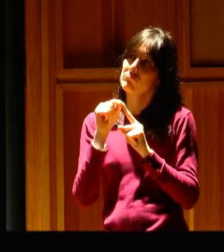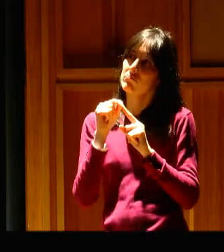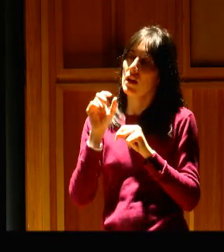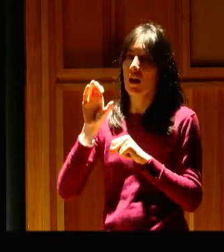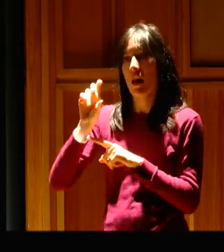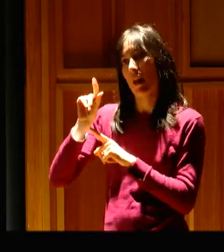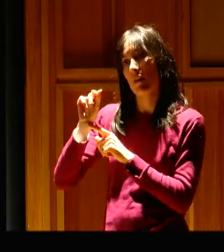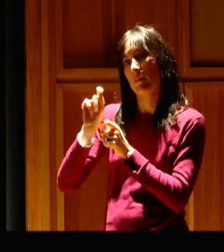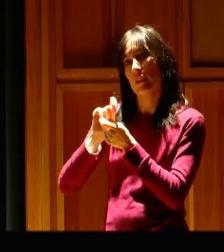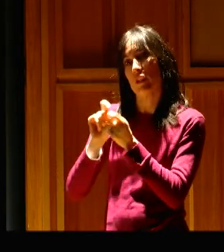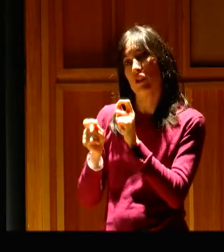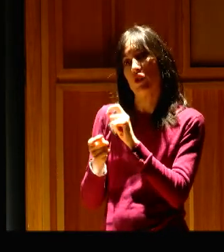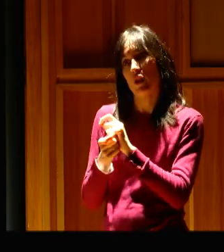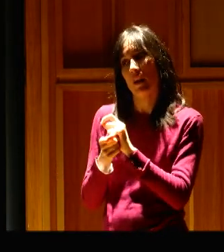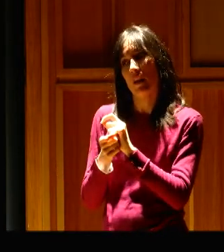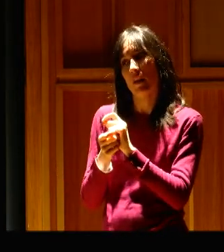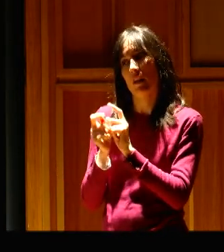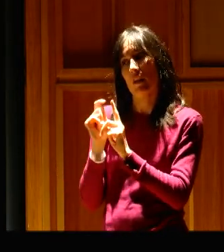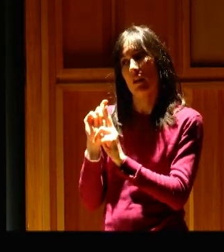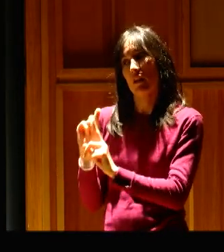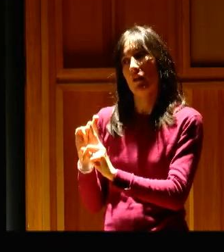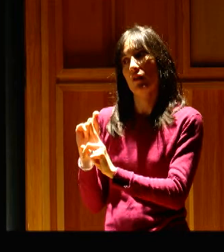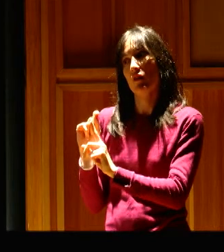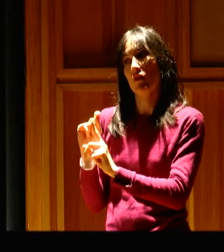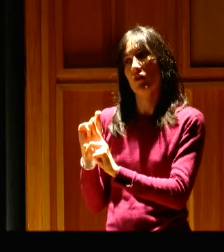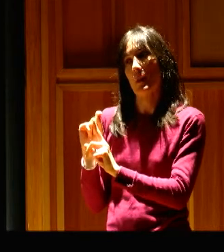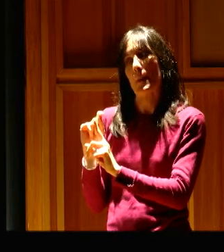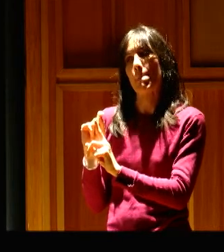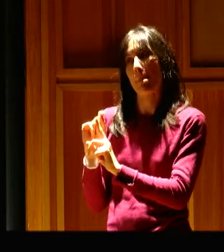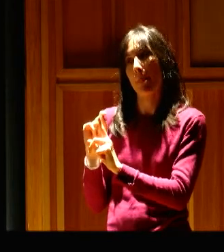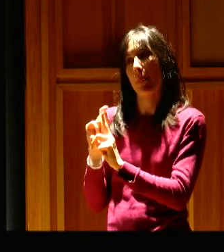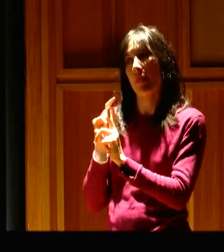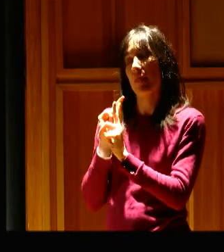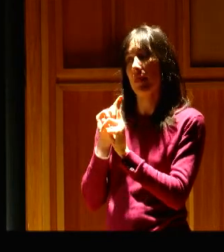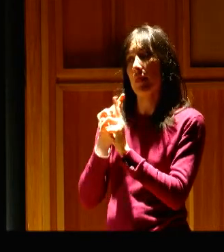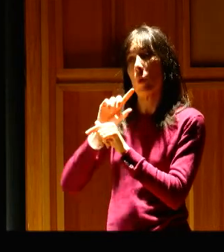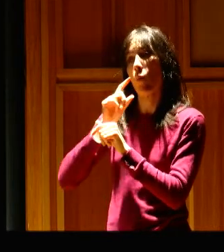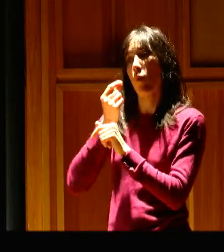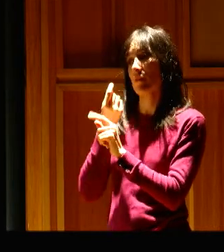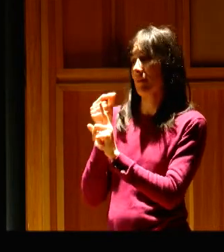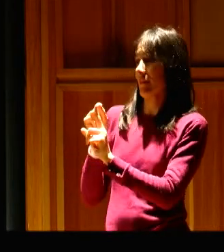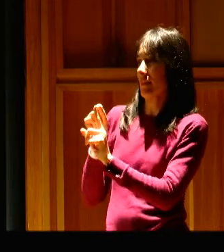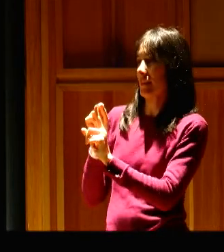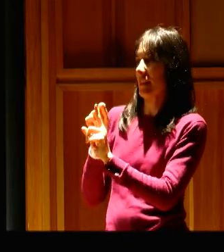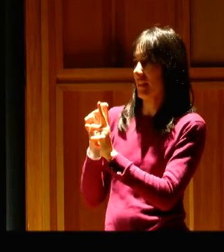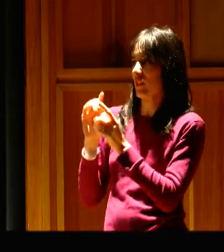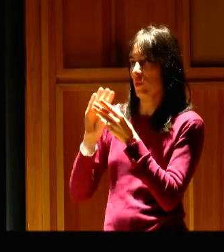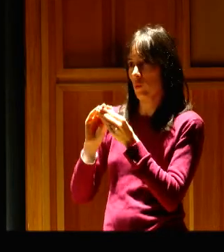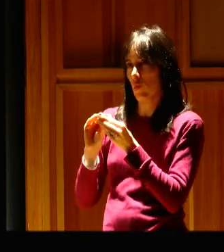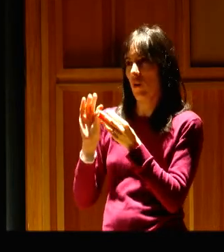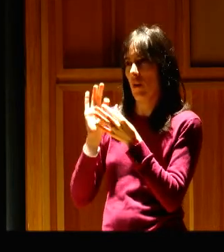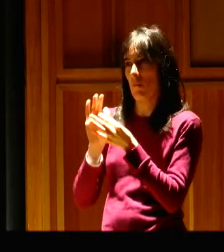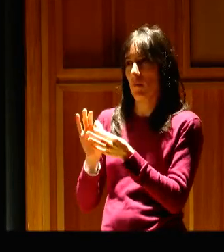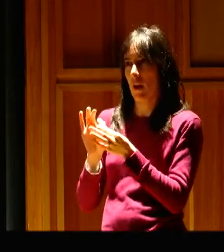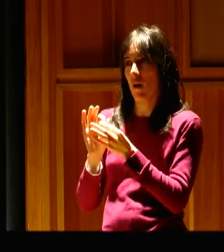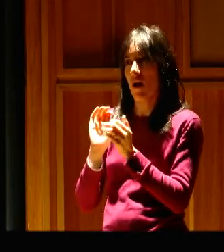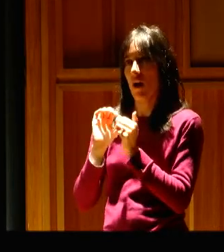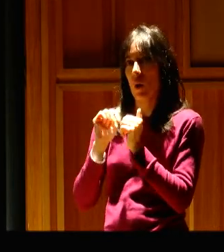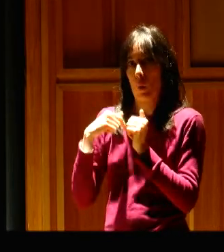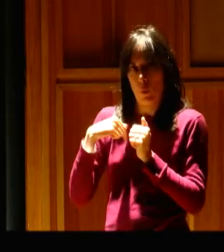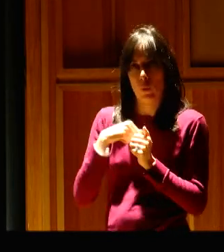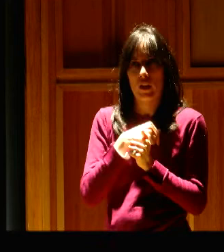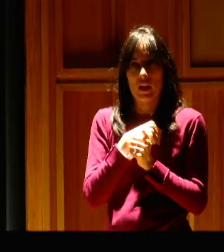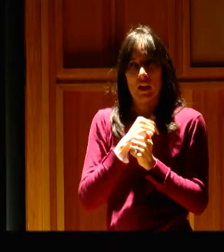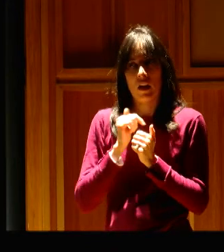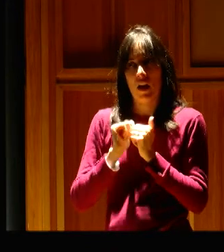climate change, at its core, is a story about the looming reality of losing the very